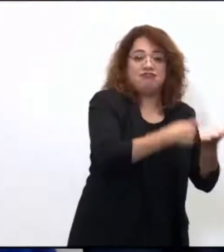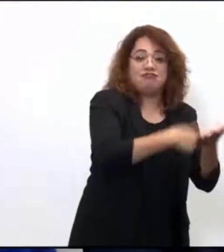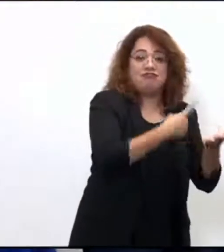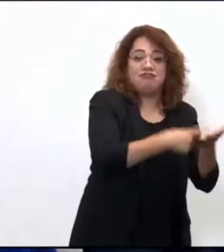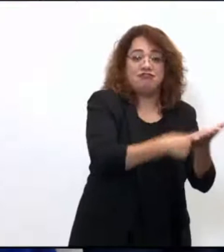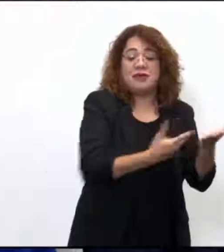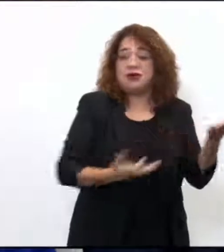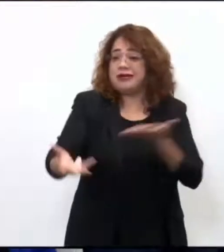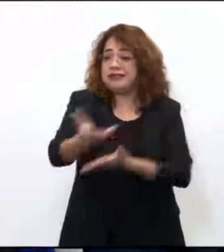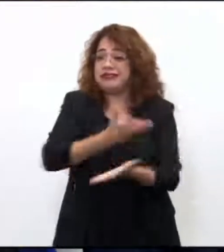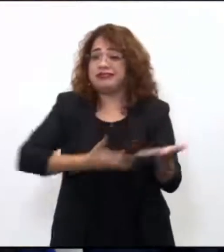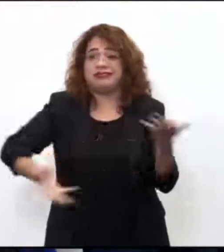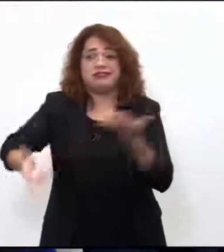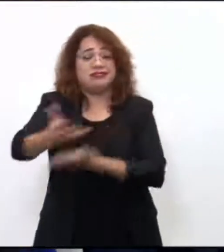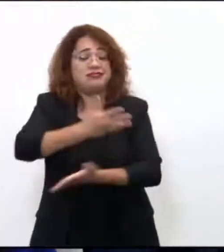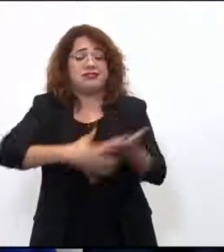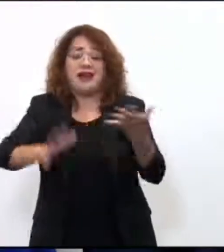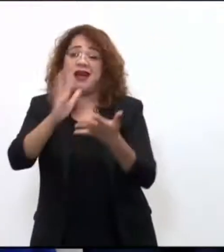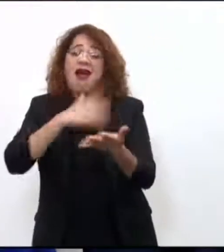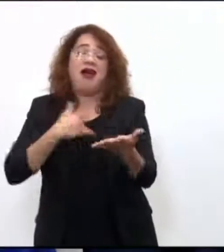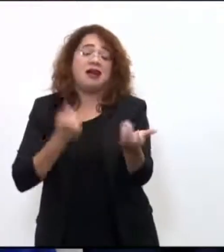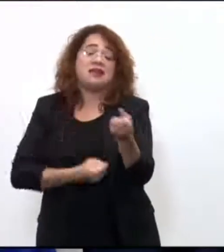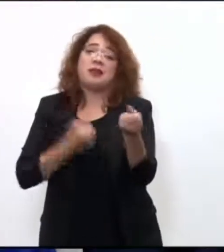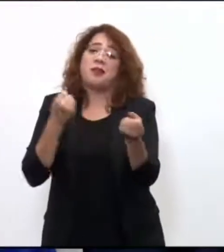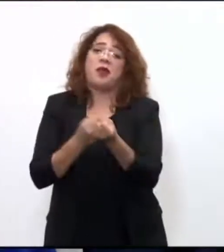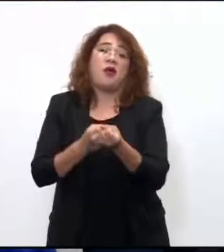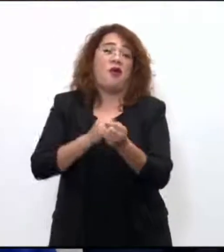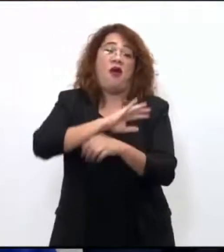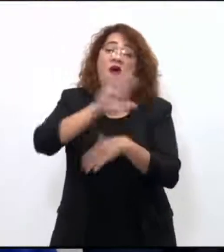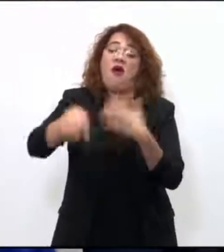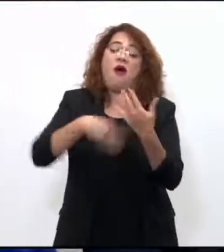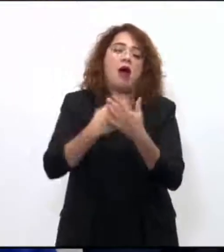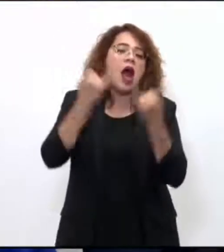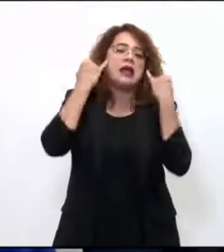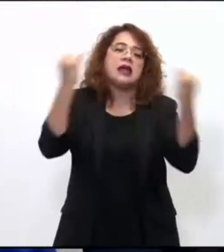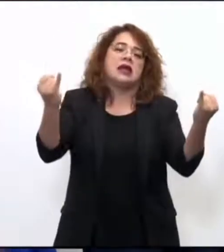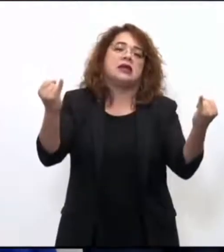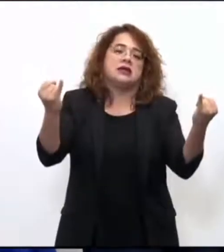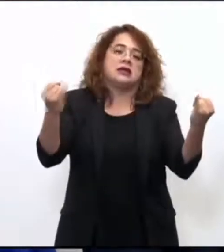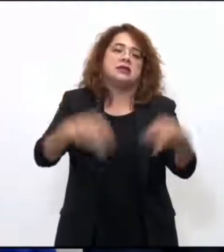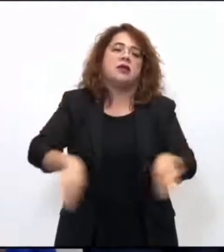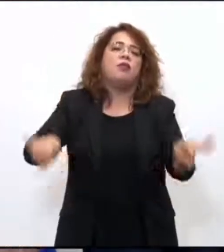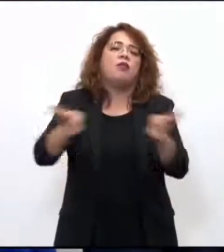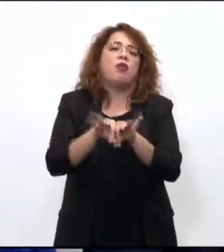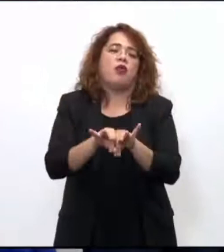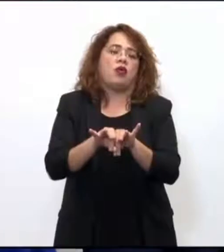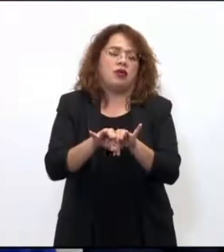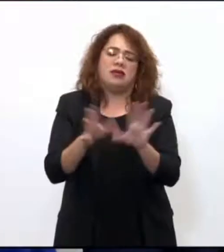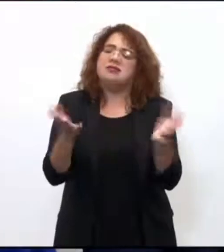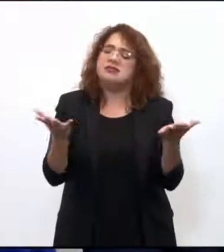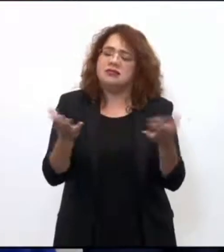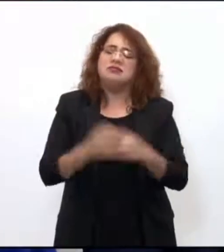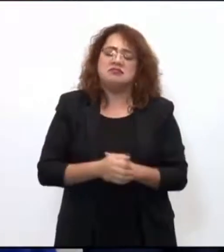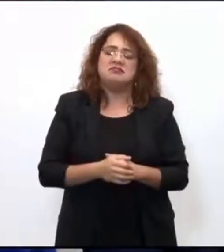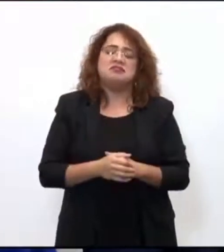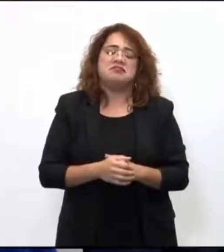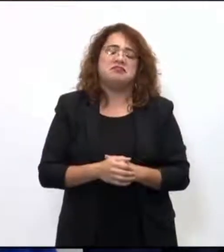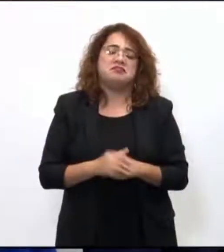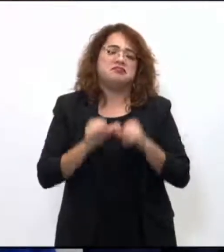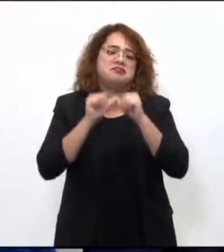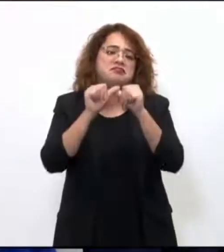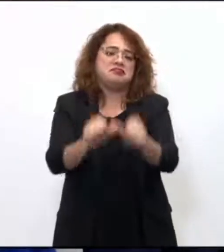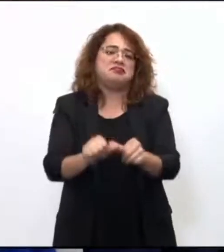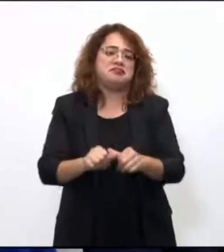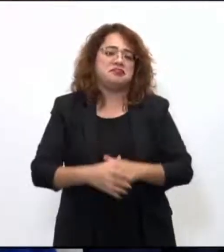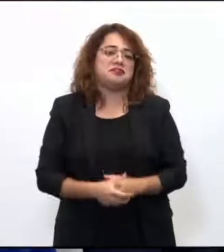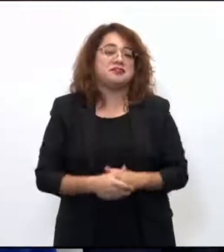So I support all. I think all those ideas are great ideas, and I think we're gonna have some that we're rolling out as well. All right, thank you.